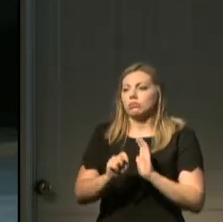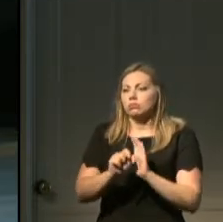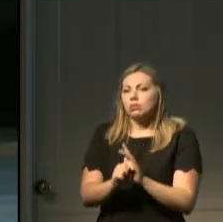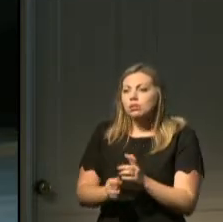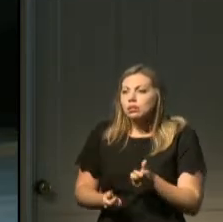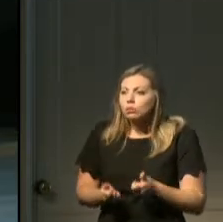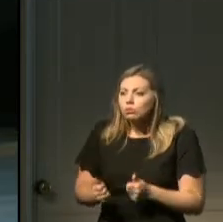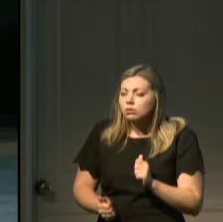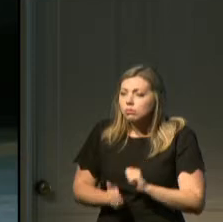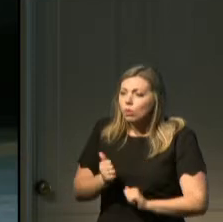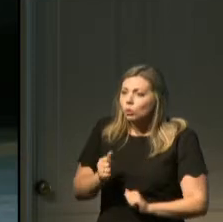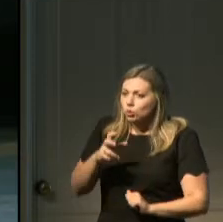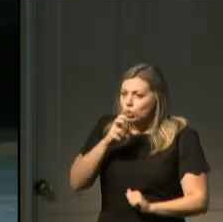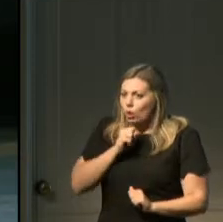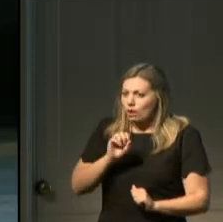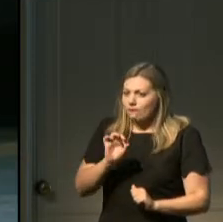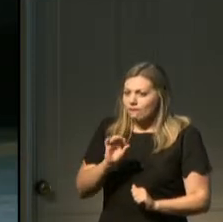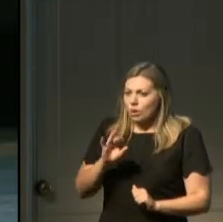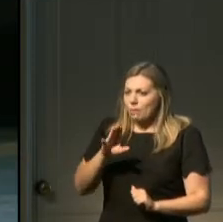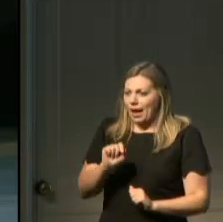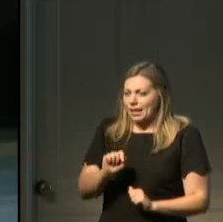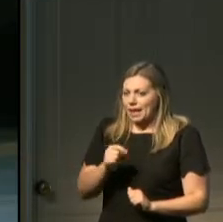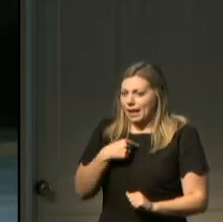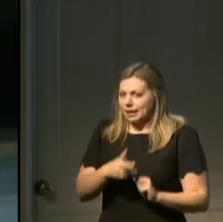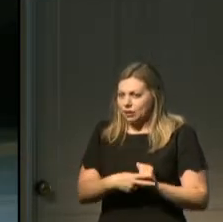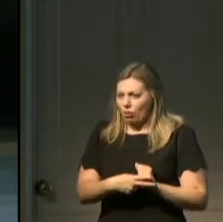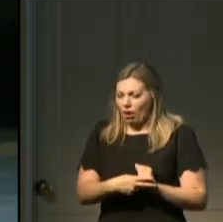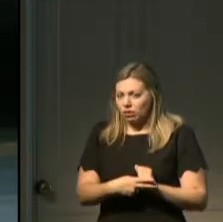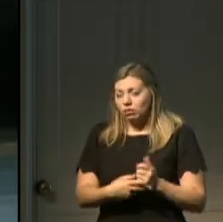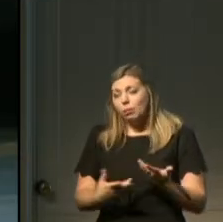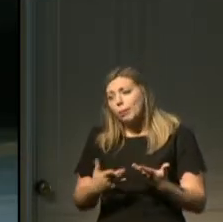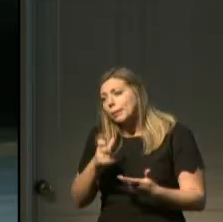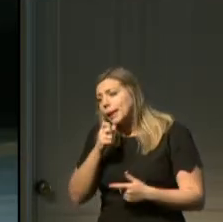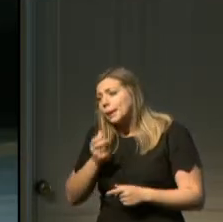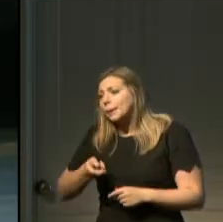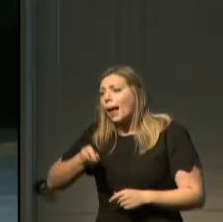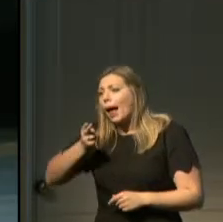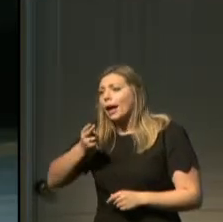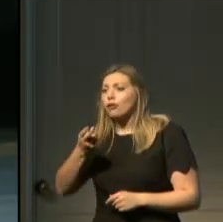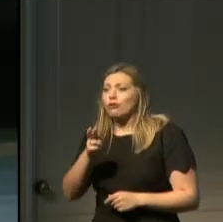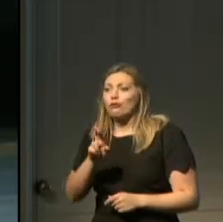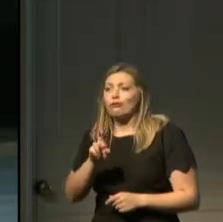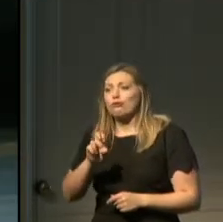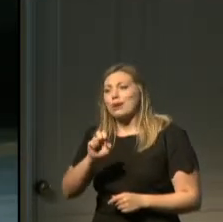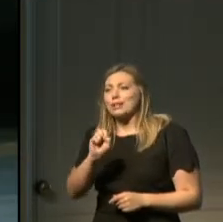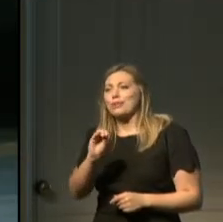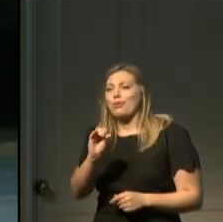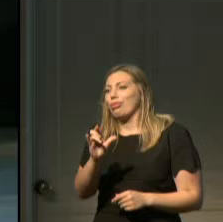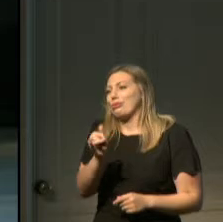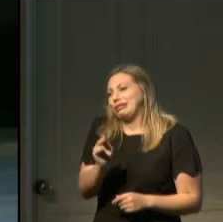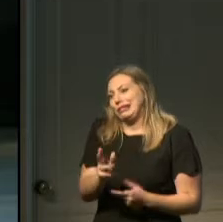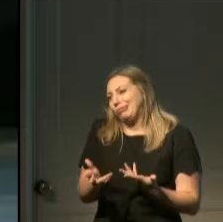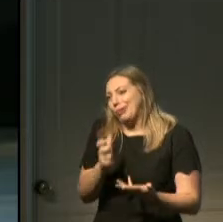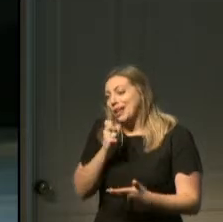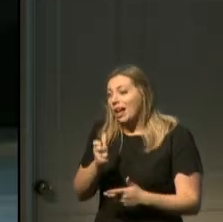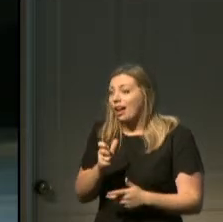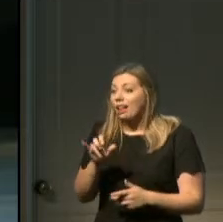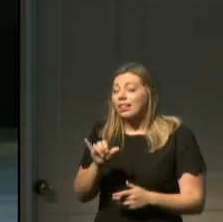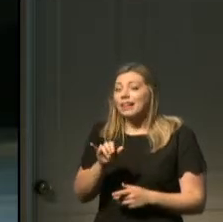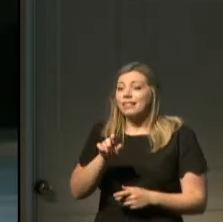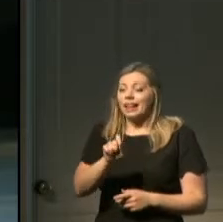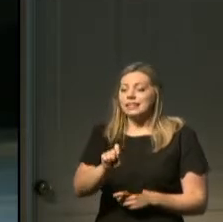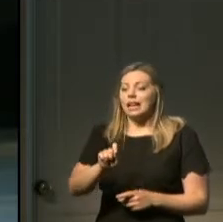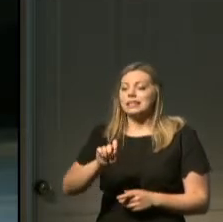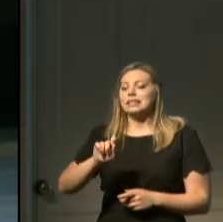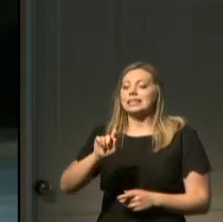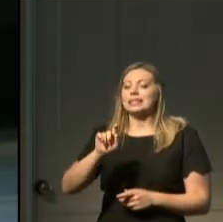oldest format I could store this in that is useful? It might not be the highest resolution, it might not be that, but it could, things like the .txt format